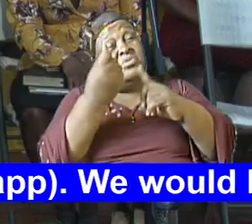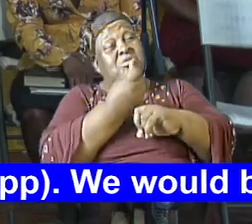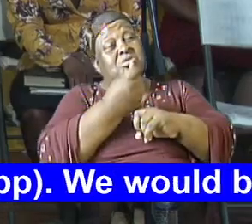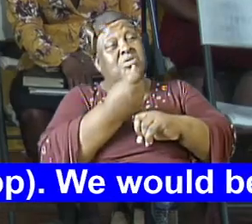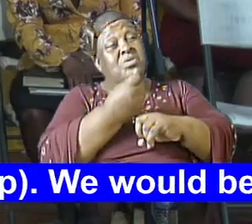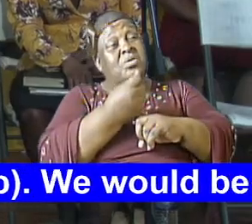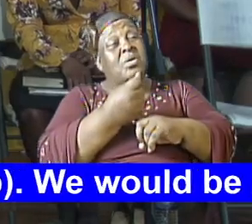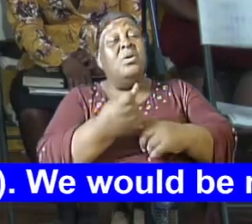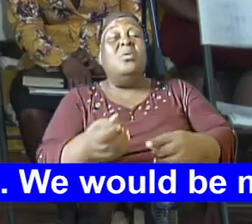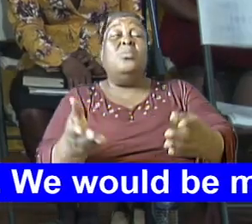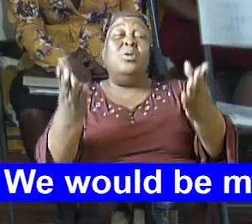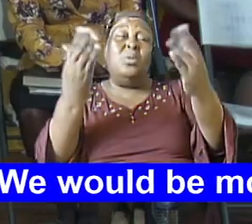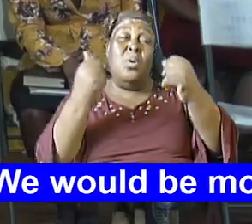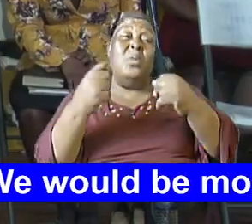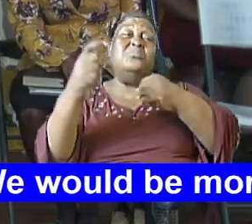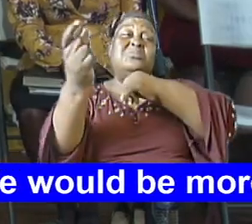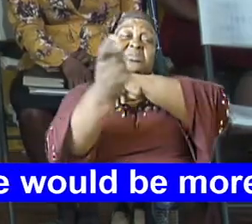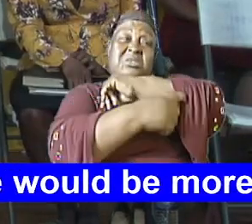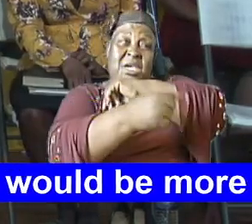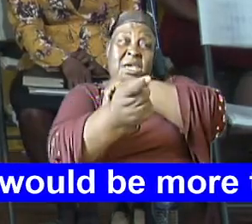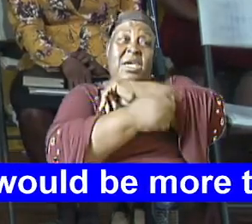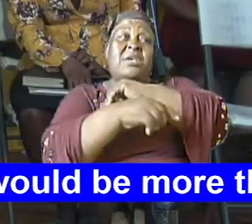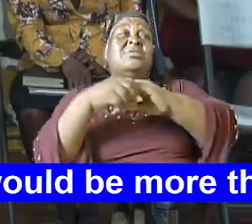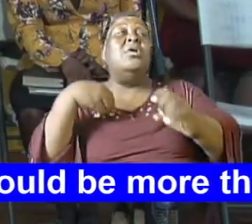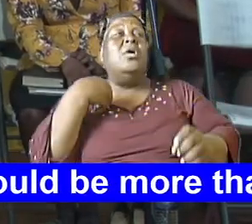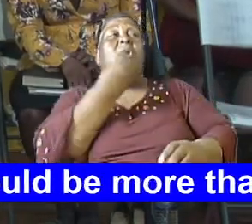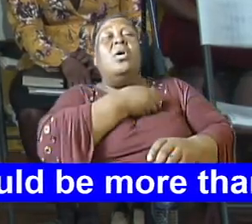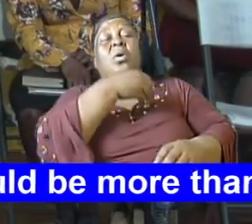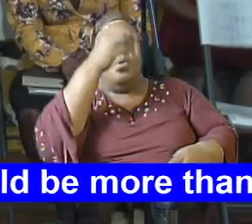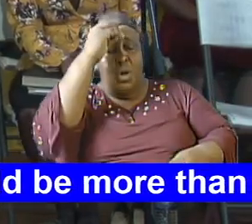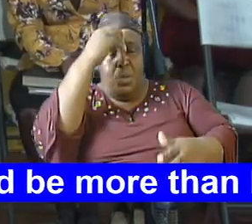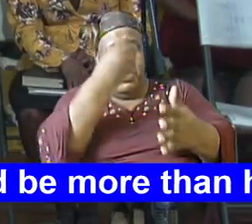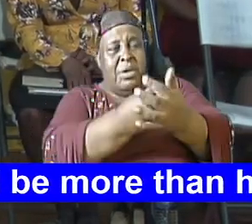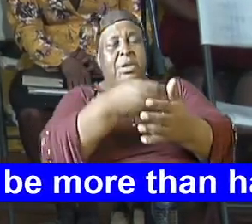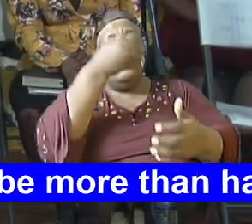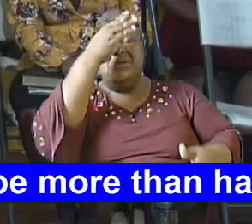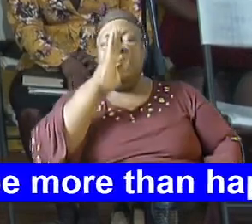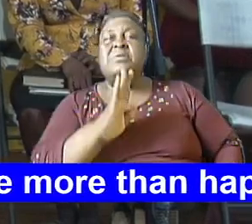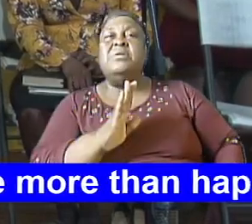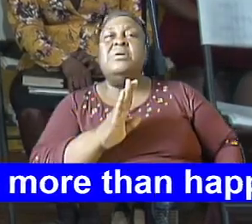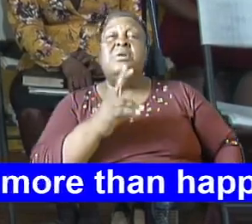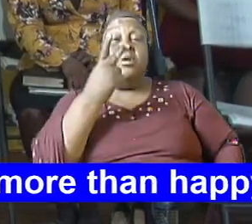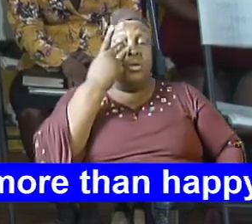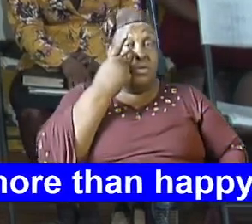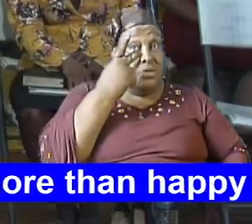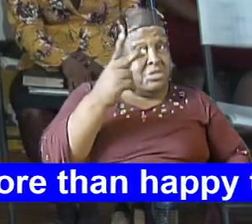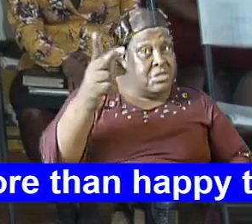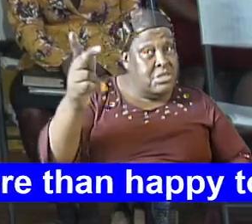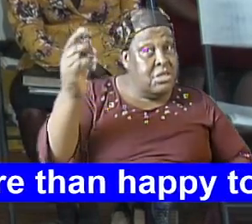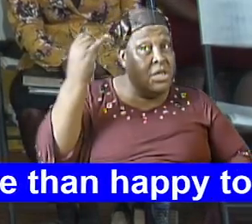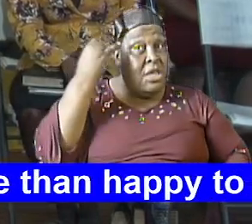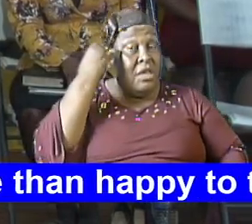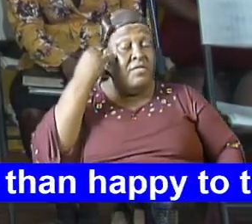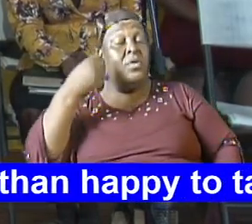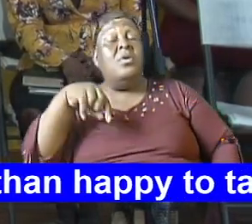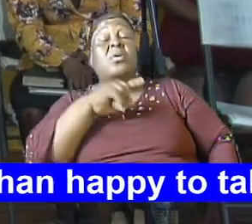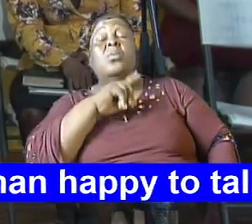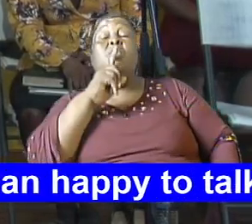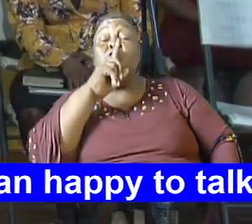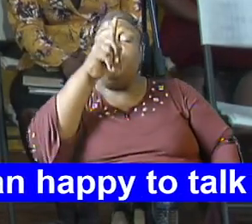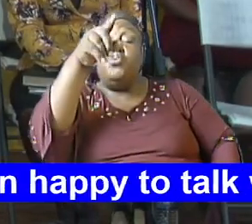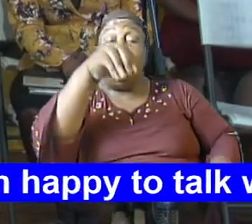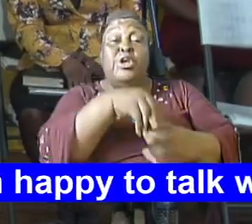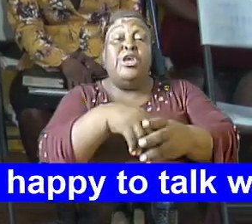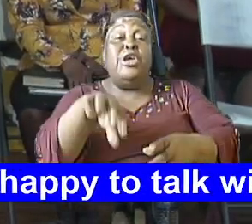situations will constantly arise to test our obedience to God, to see if we are truly in the